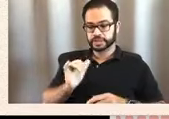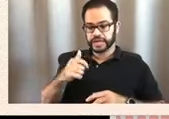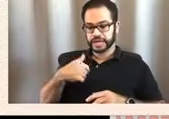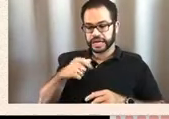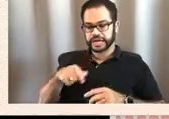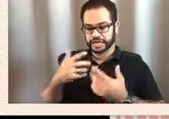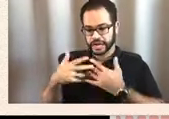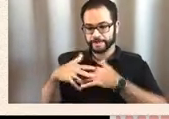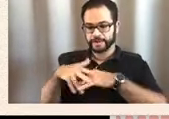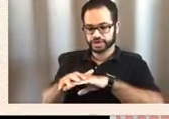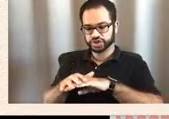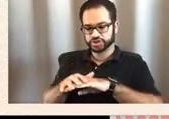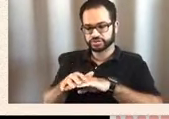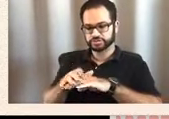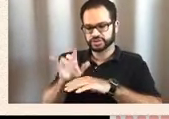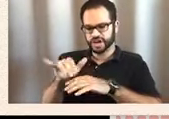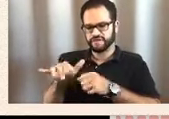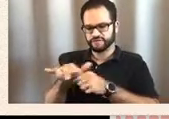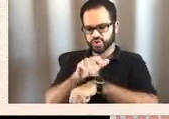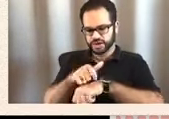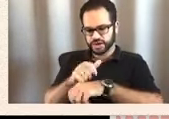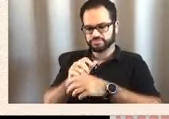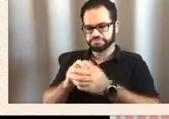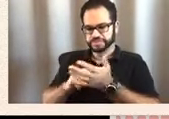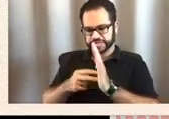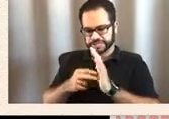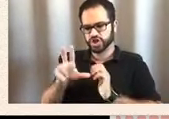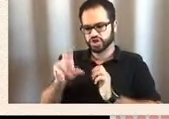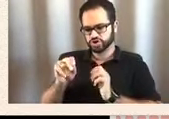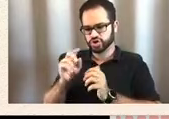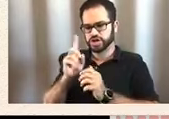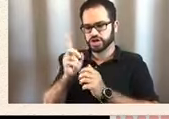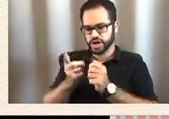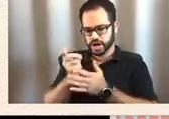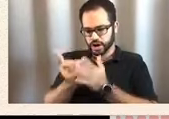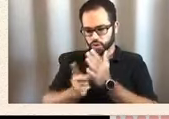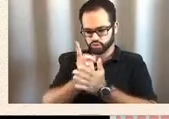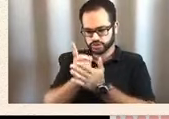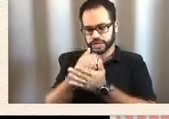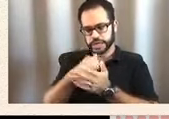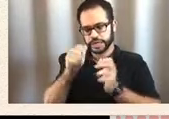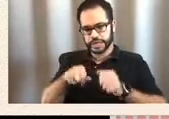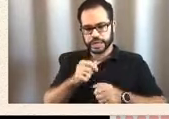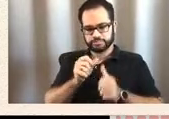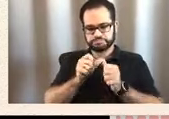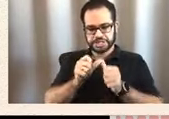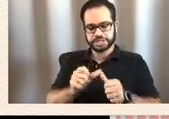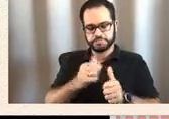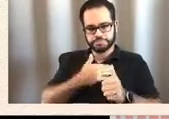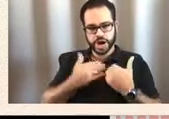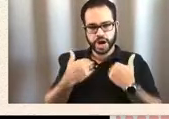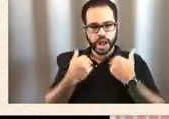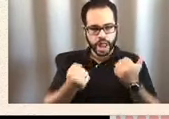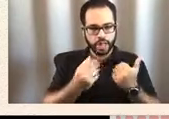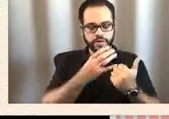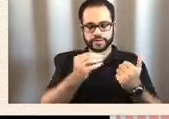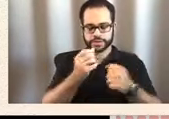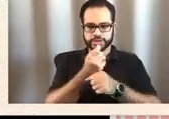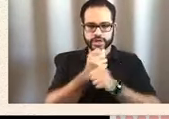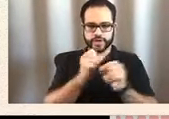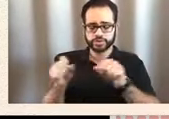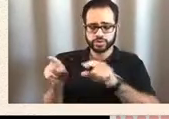30 hours, that I can maintain my health and safety, as well as coordinating schedules